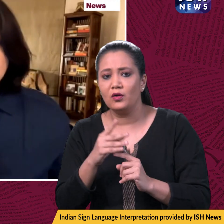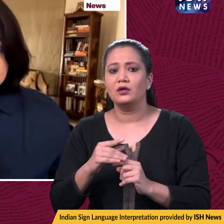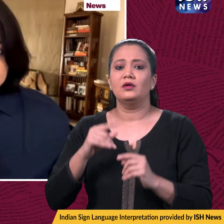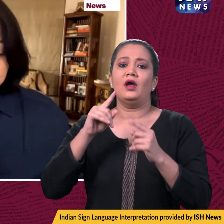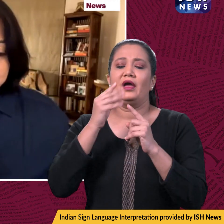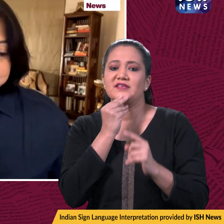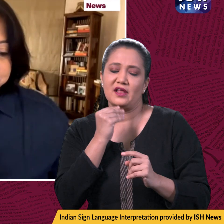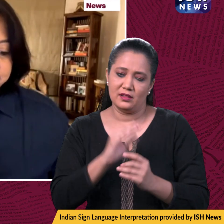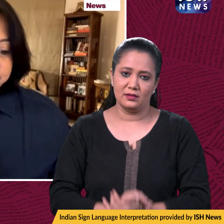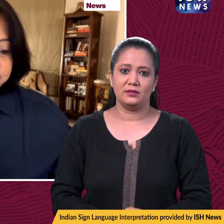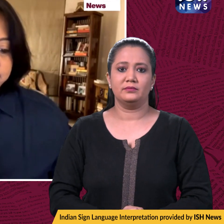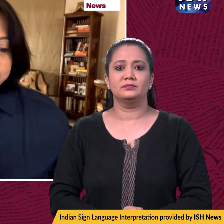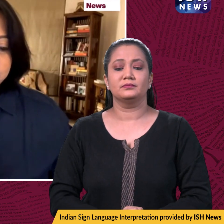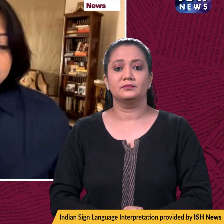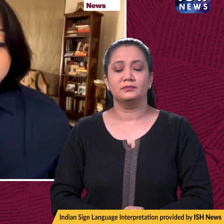Kong, and Israel.